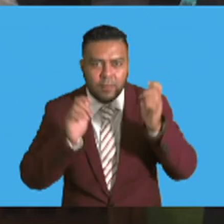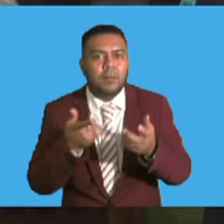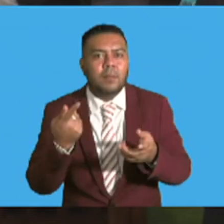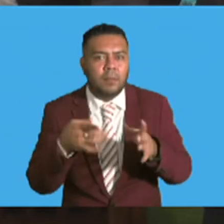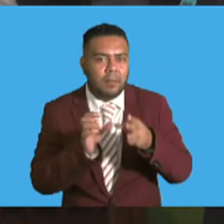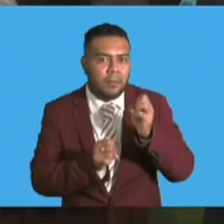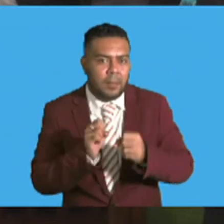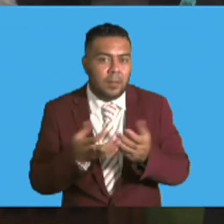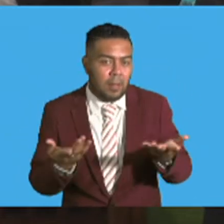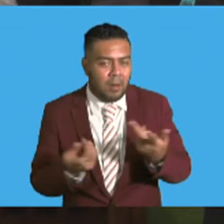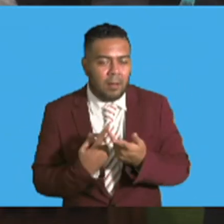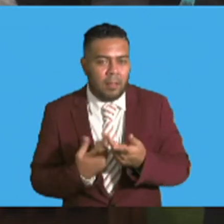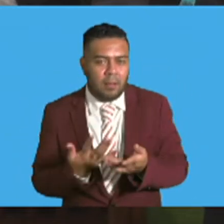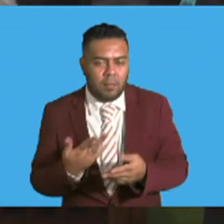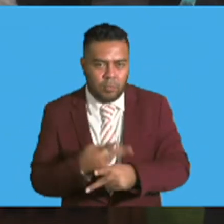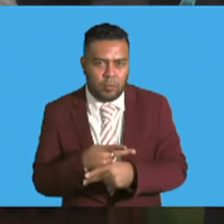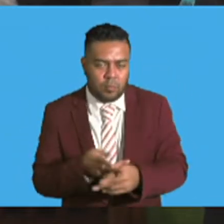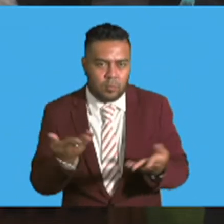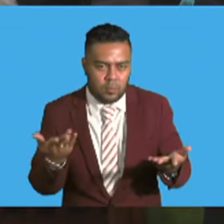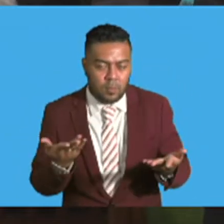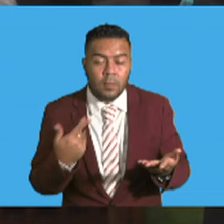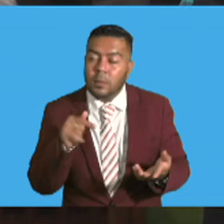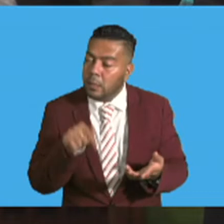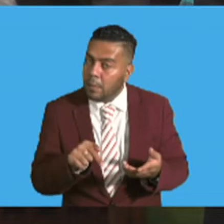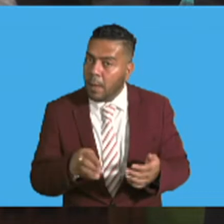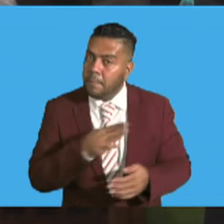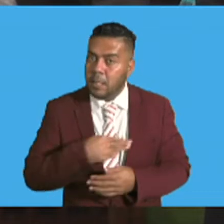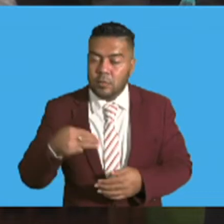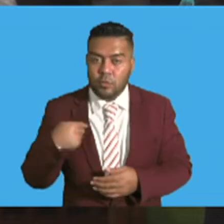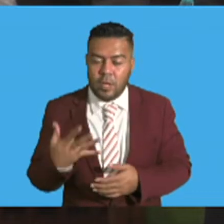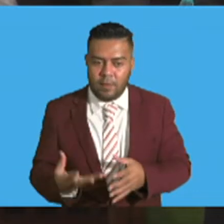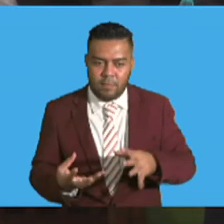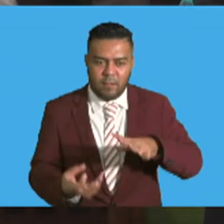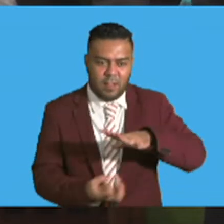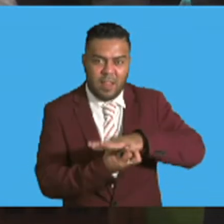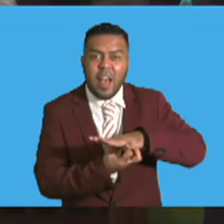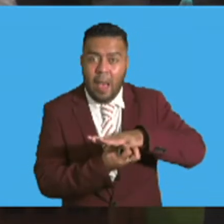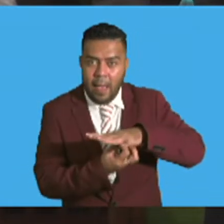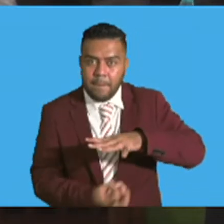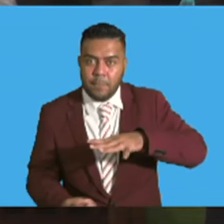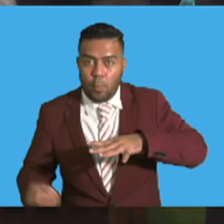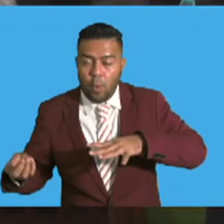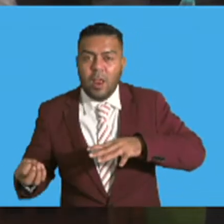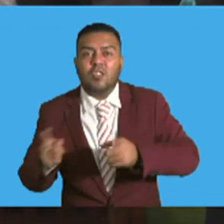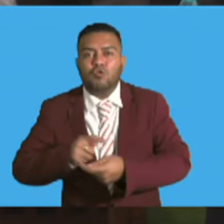Honourable Speaker said, Ministry has adopted the embryo transfer technique, which has